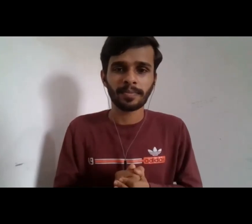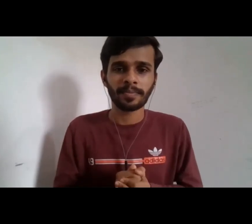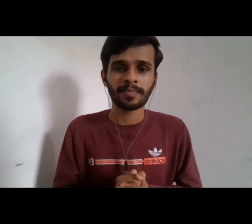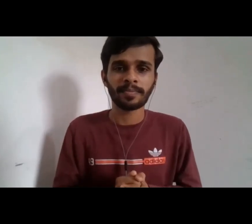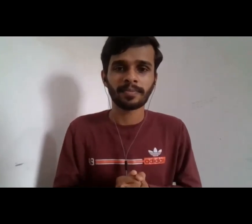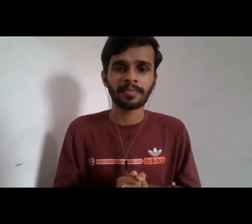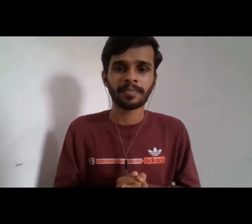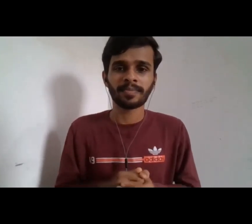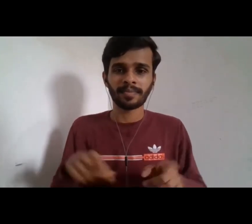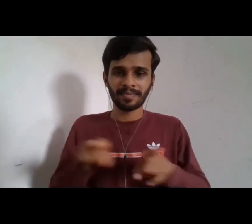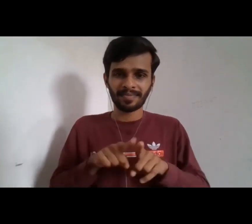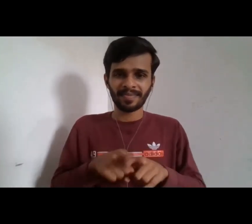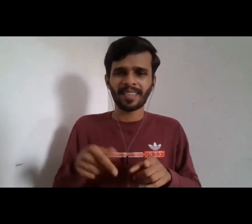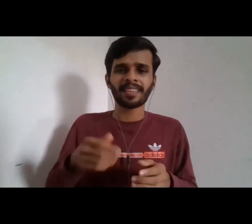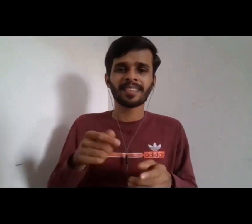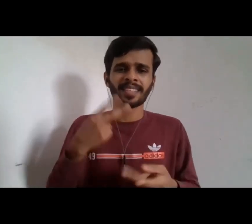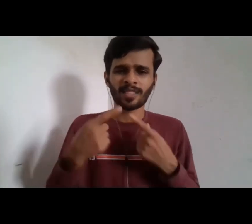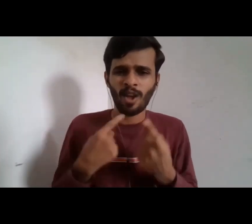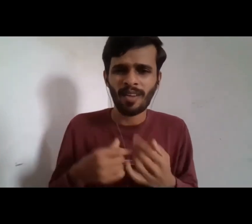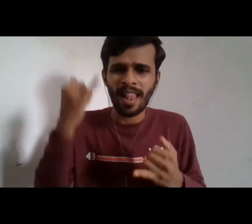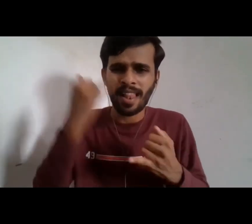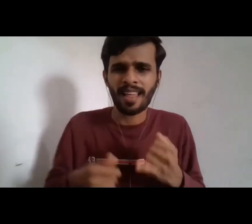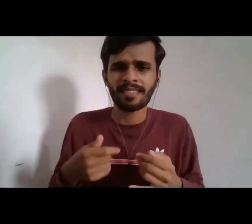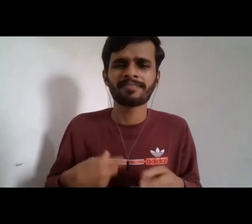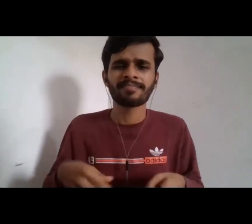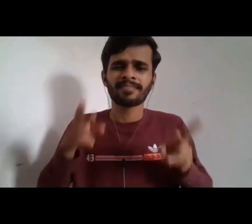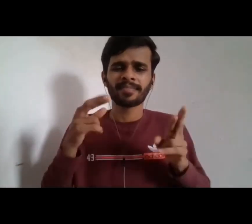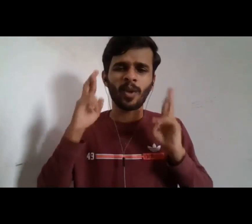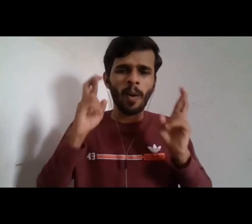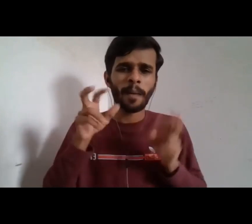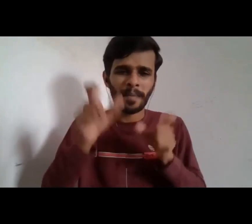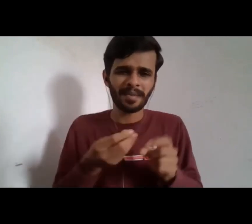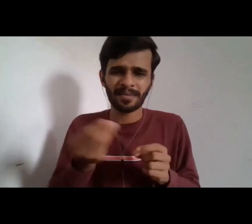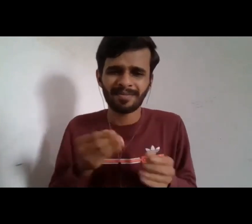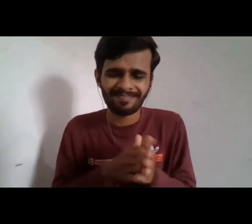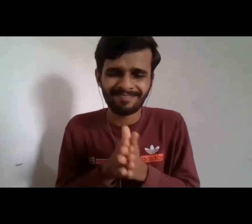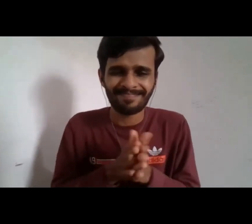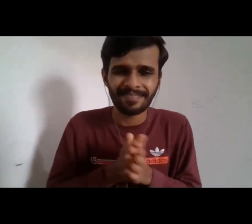With that, we come to the end of this talk. And I hope you found this talk interesting.